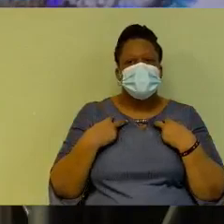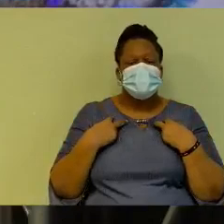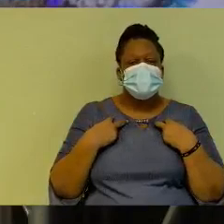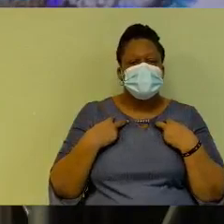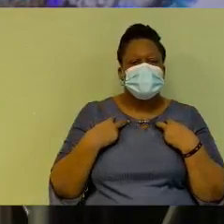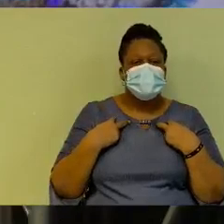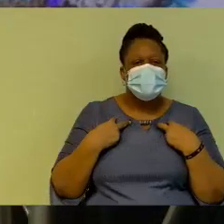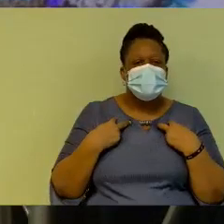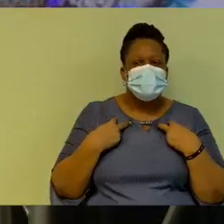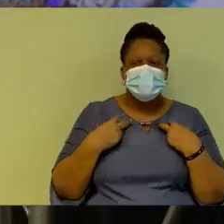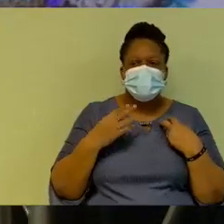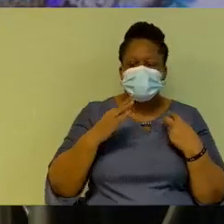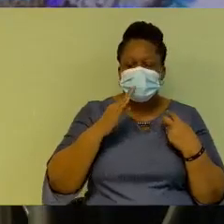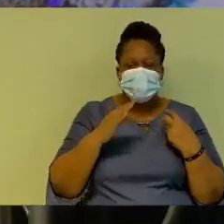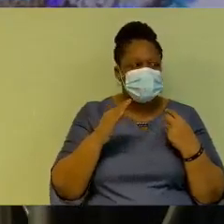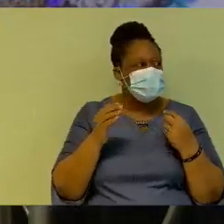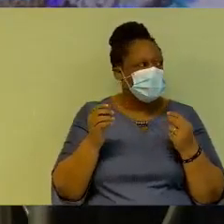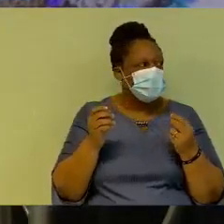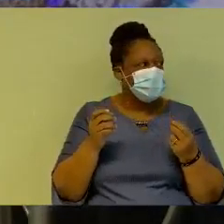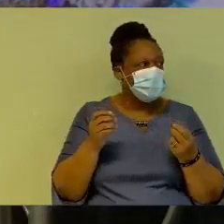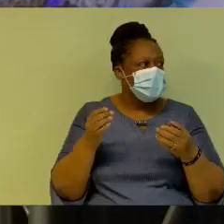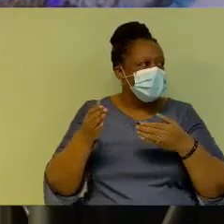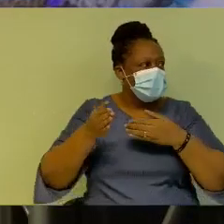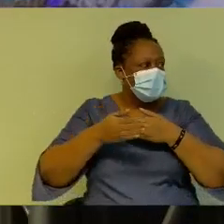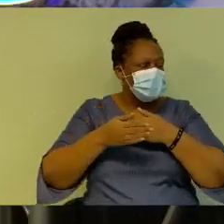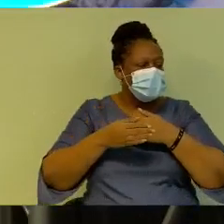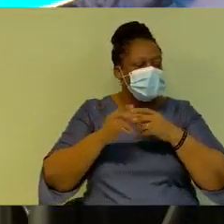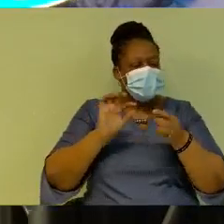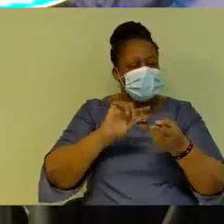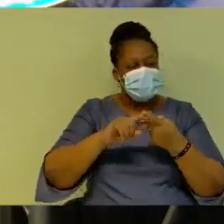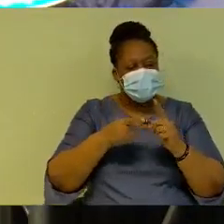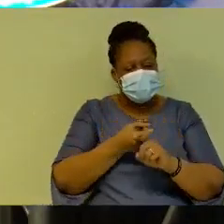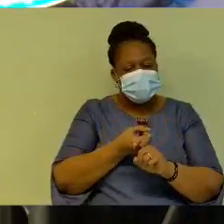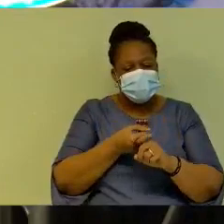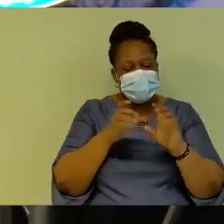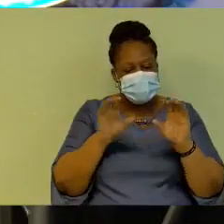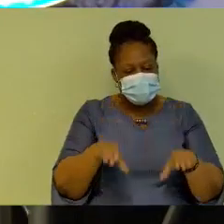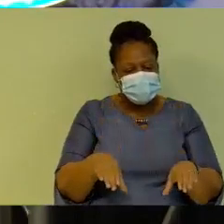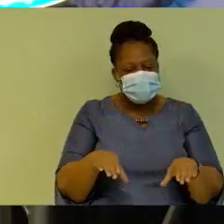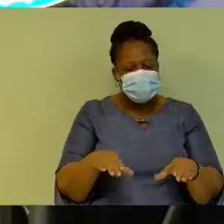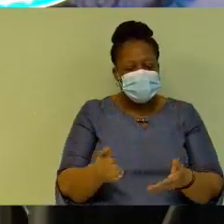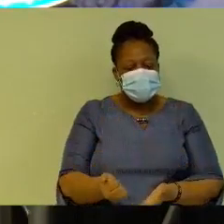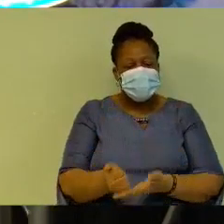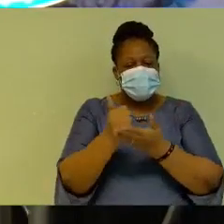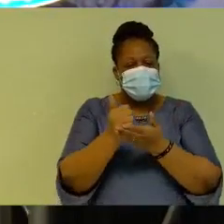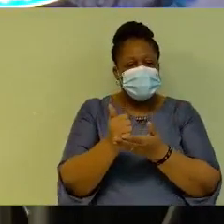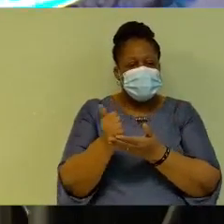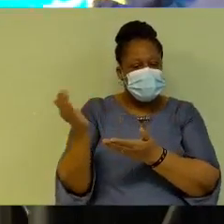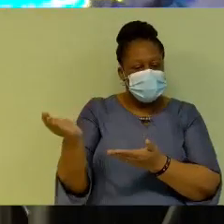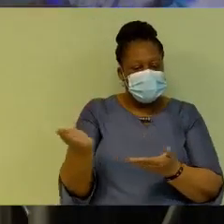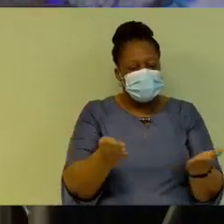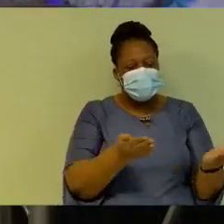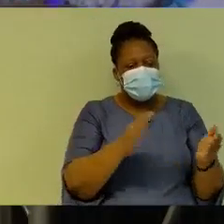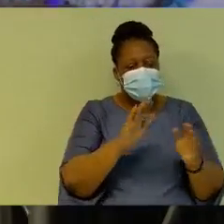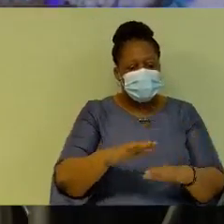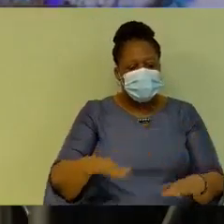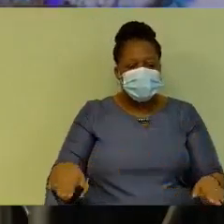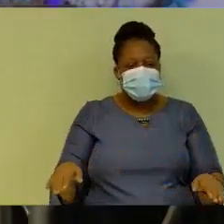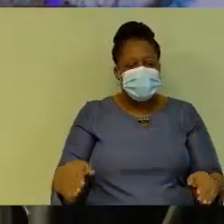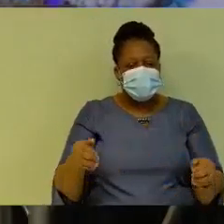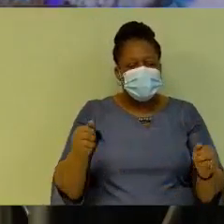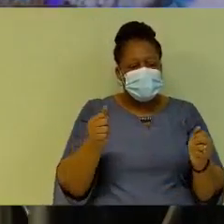base. Can a close friend who is central to the usual support assist in taking the child for a period